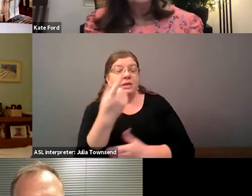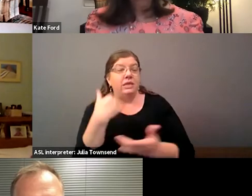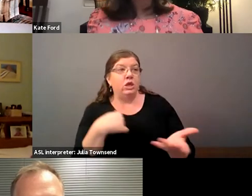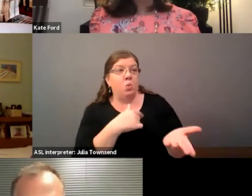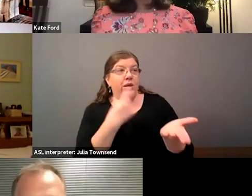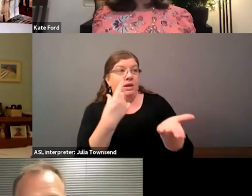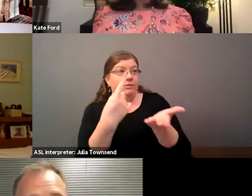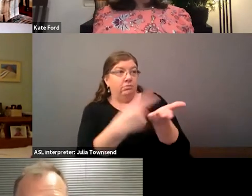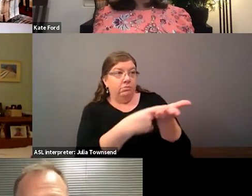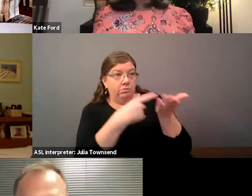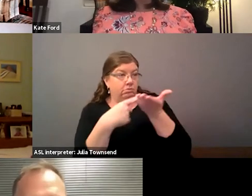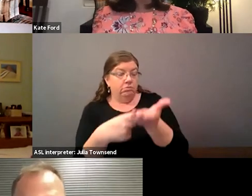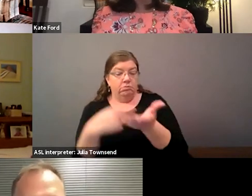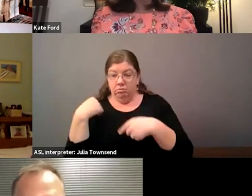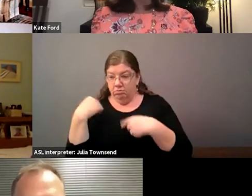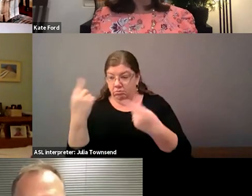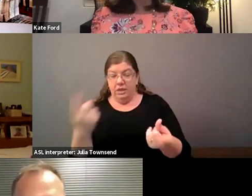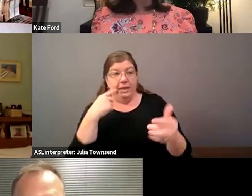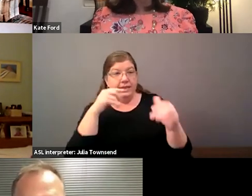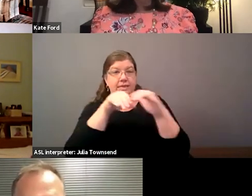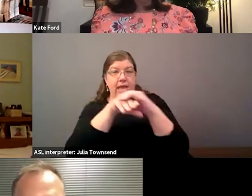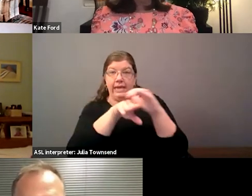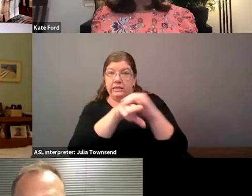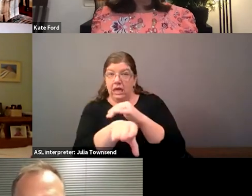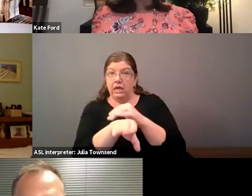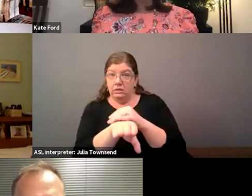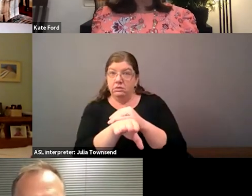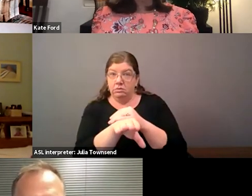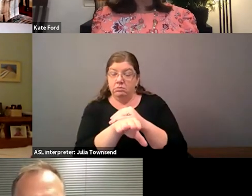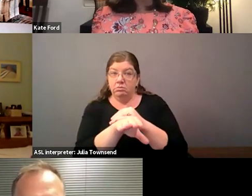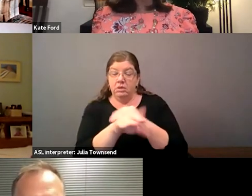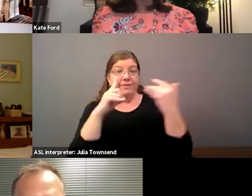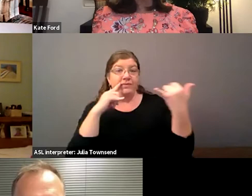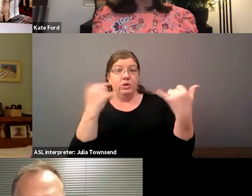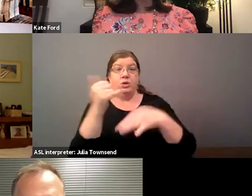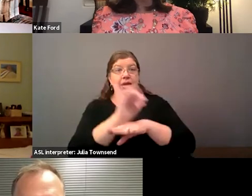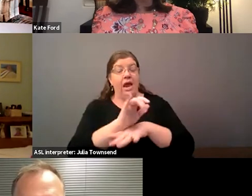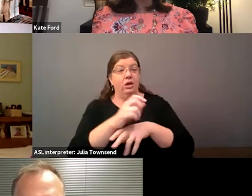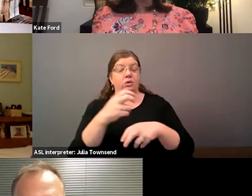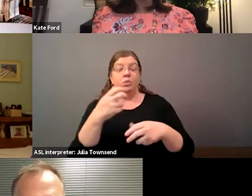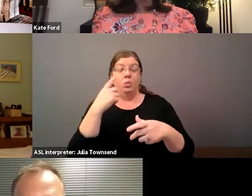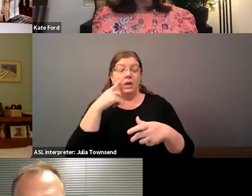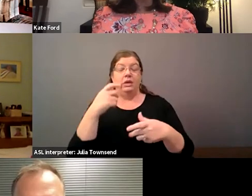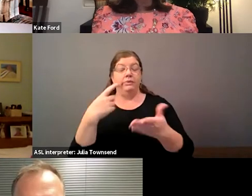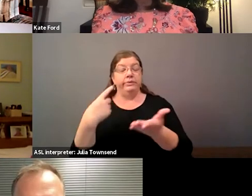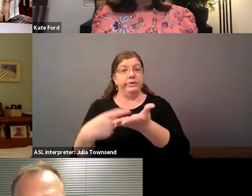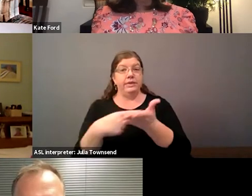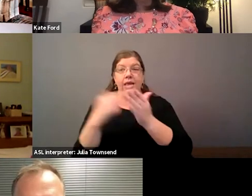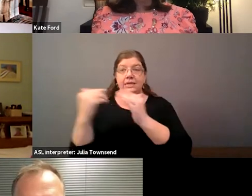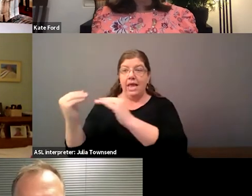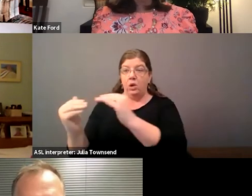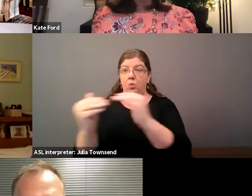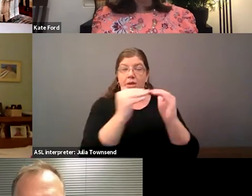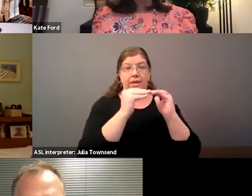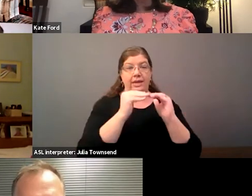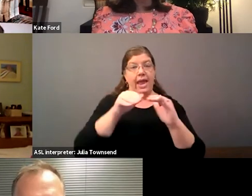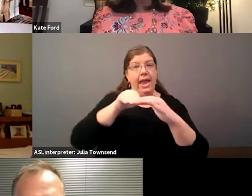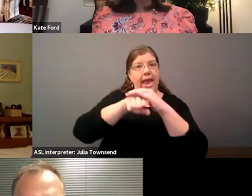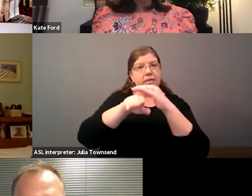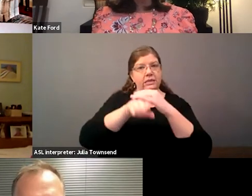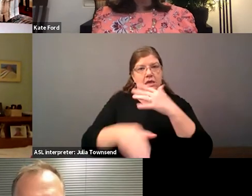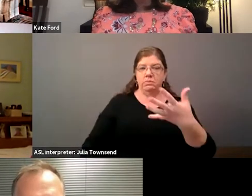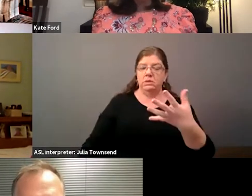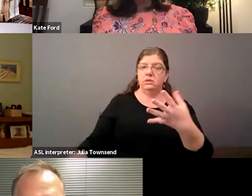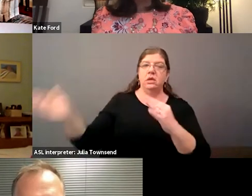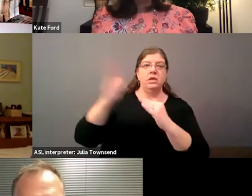about from the start is access and even as tonight we address equity i think access needs to be at the top of